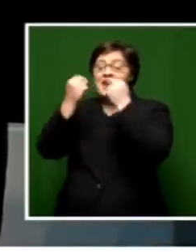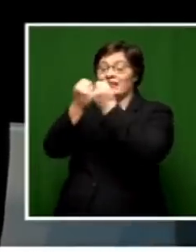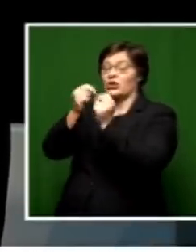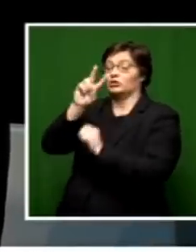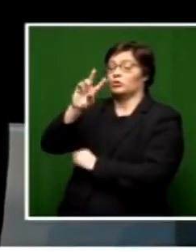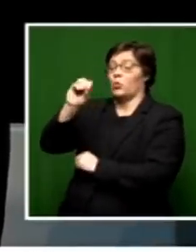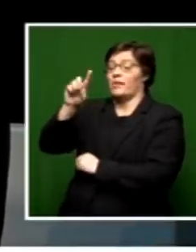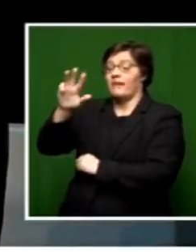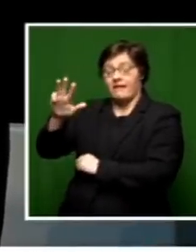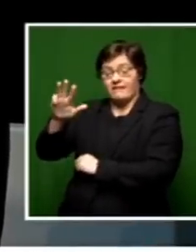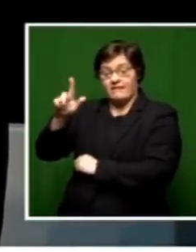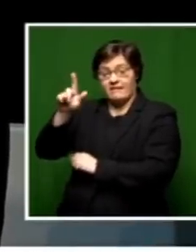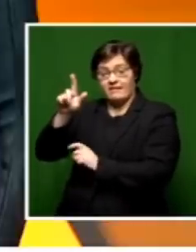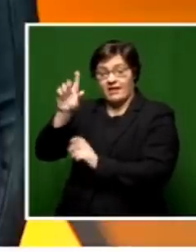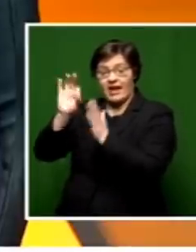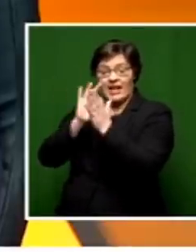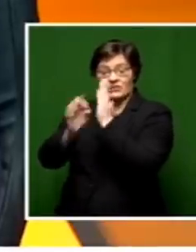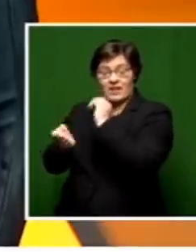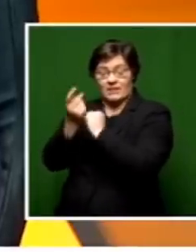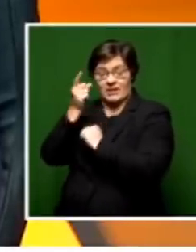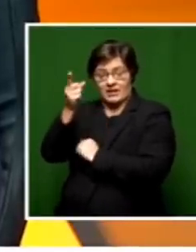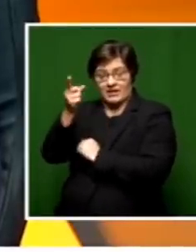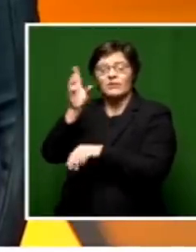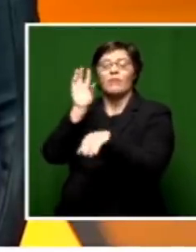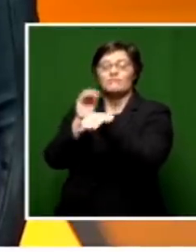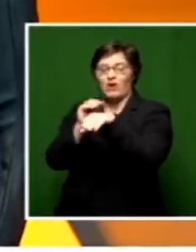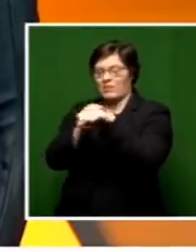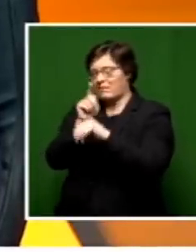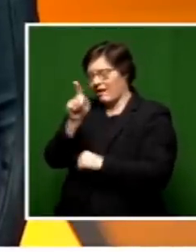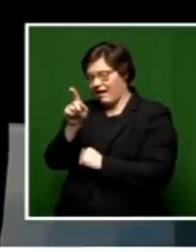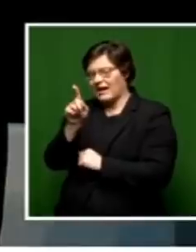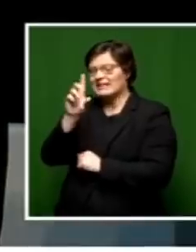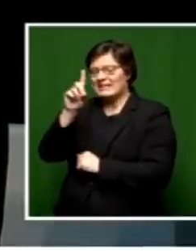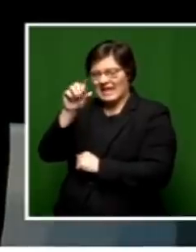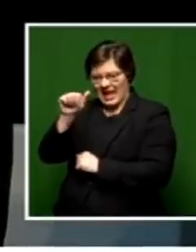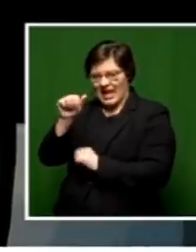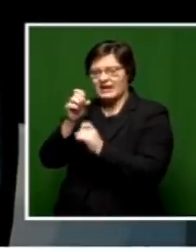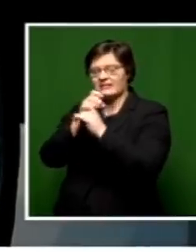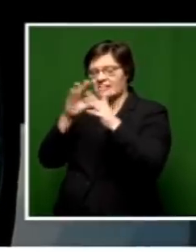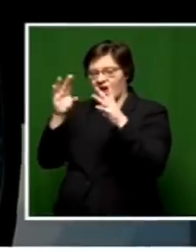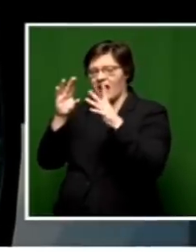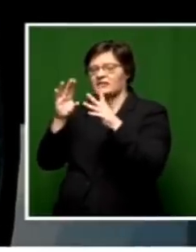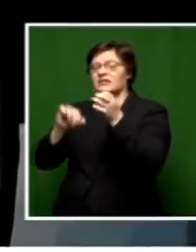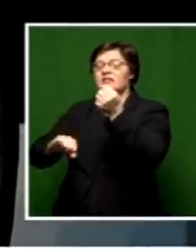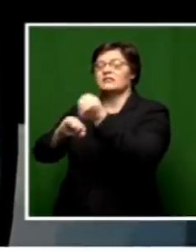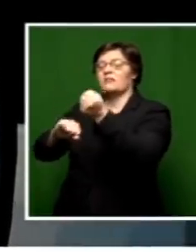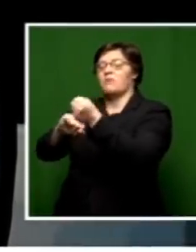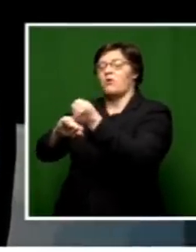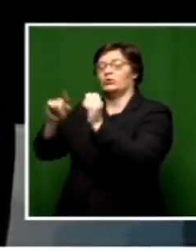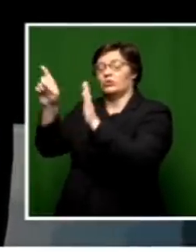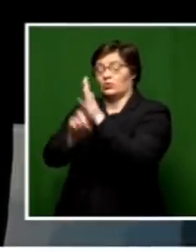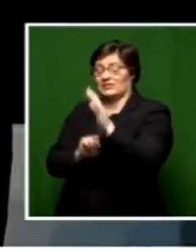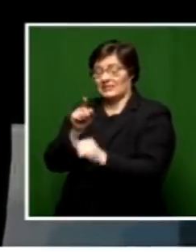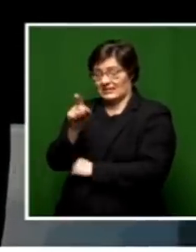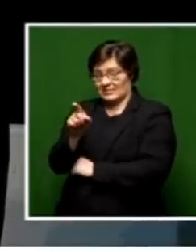was a bit of a problem. The DA was starting to have some problems in losing support. But that picture seems to be replicating